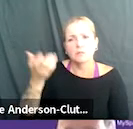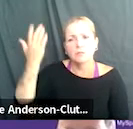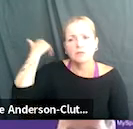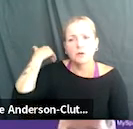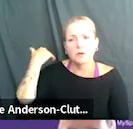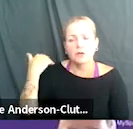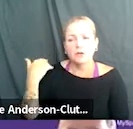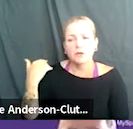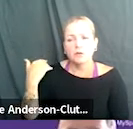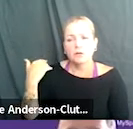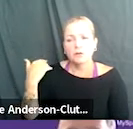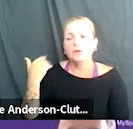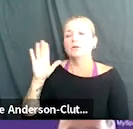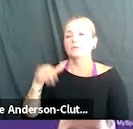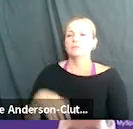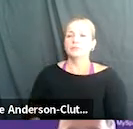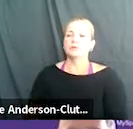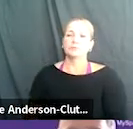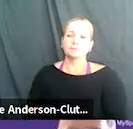Oh, there we go.